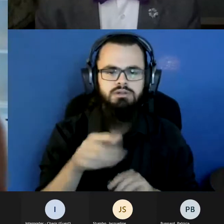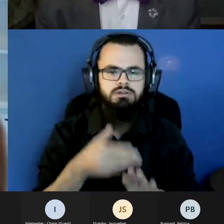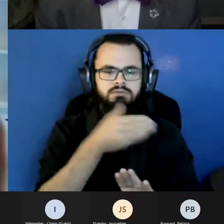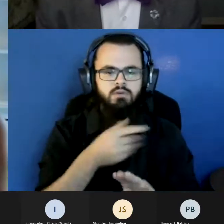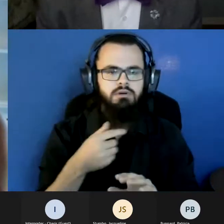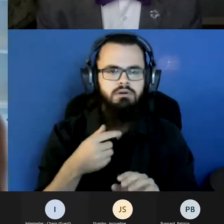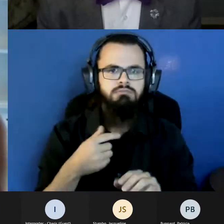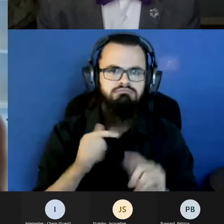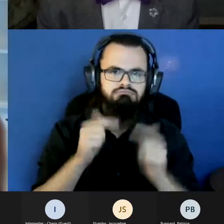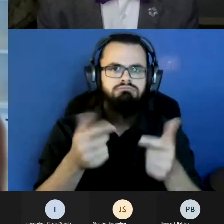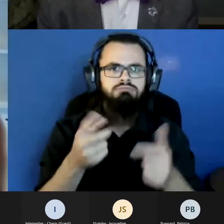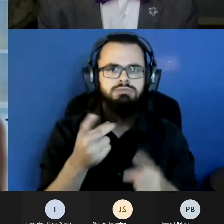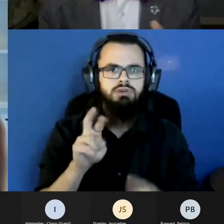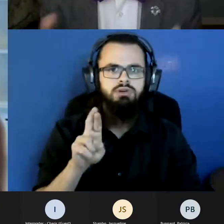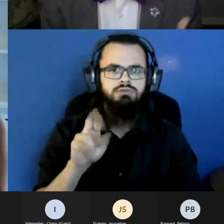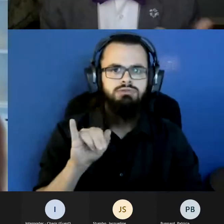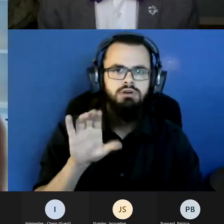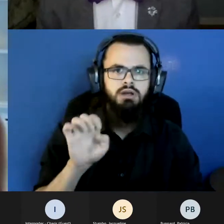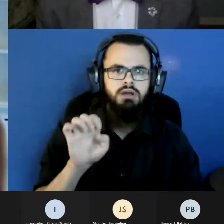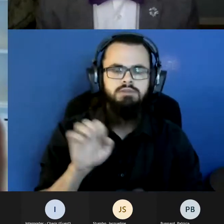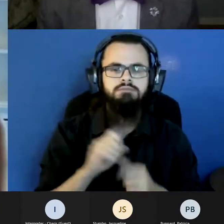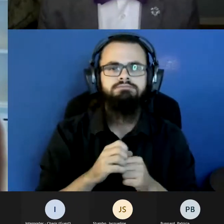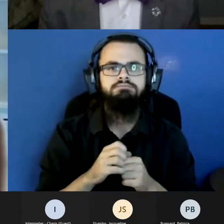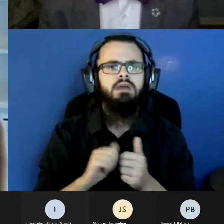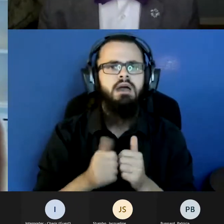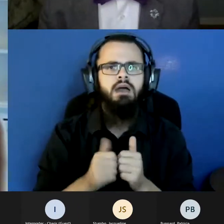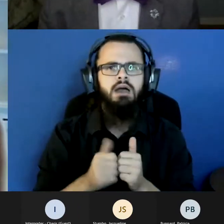Ice about holding folks